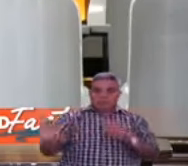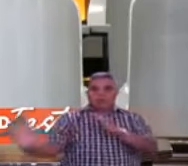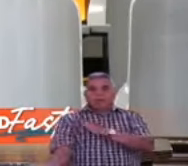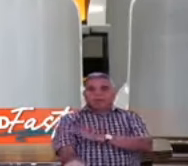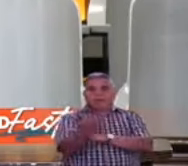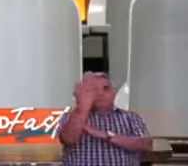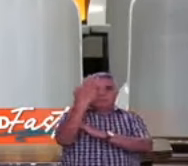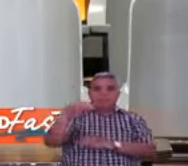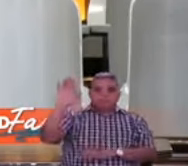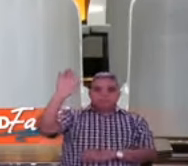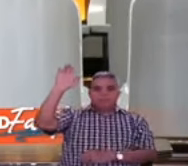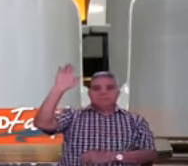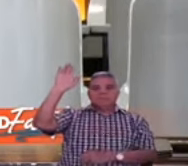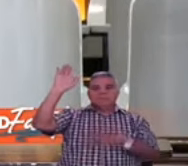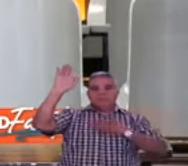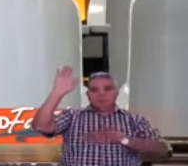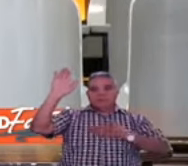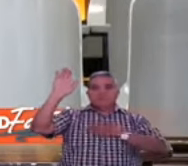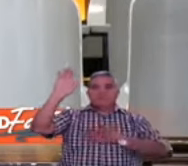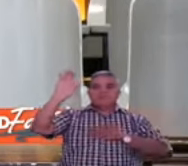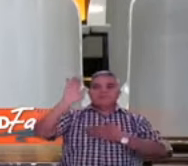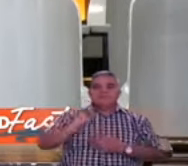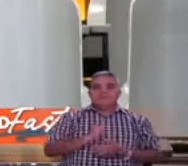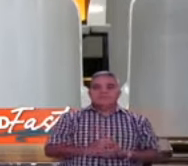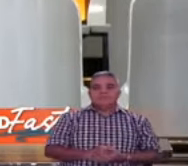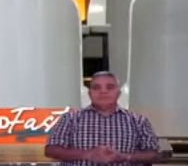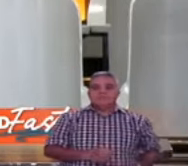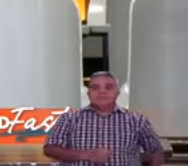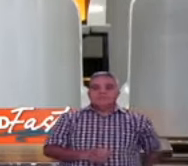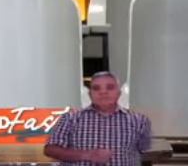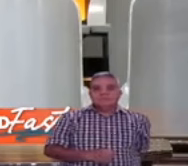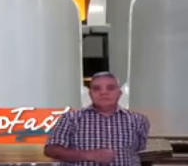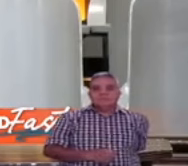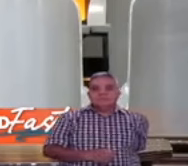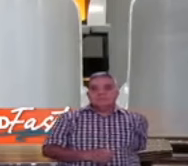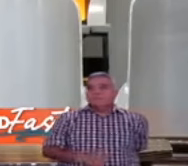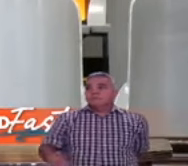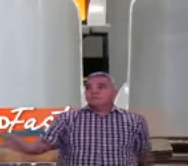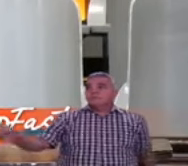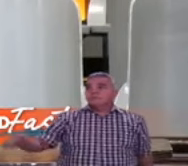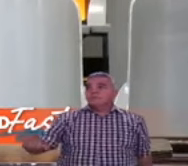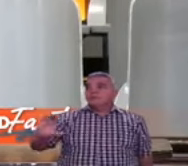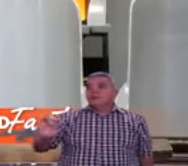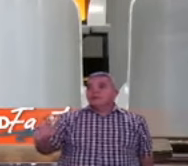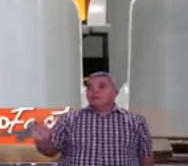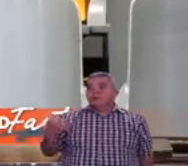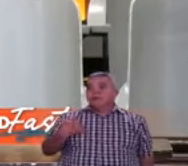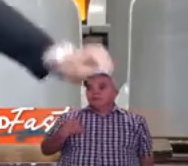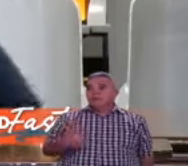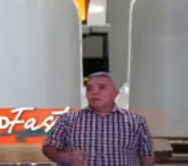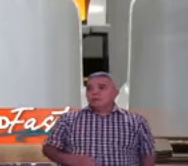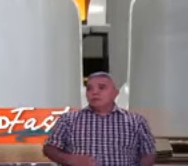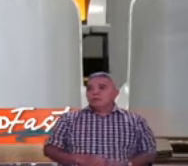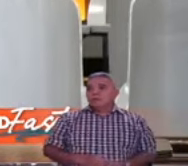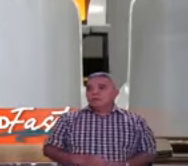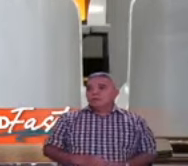Anyone? Yes, God bless you. Anyone else? Before we pray, anyone else? Anyone else? Anyone else? Anyone else? My